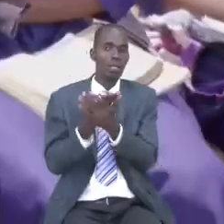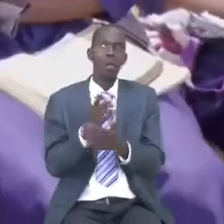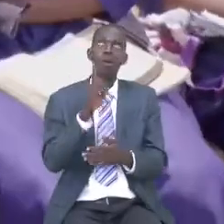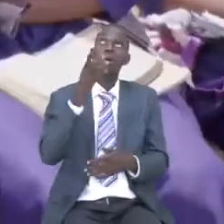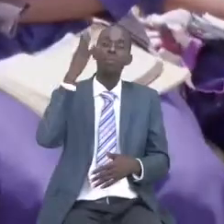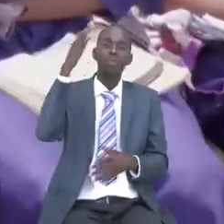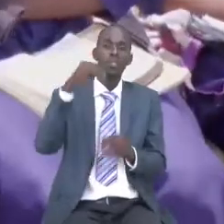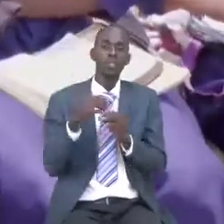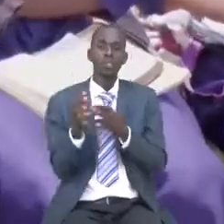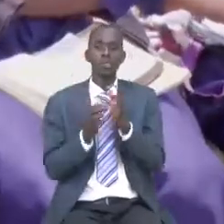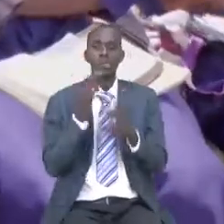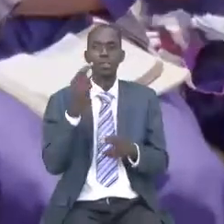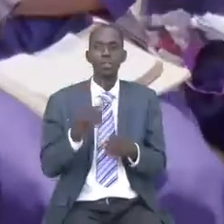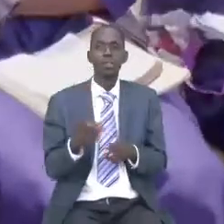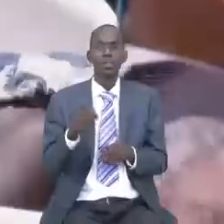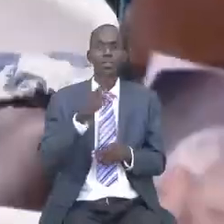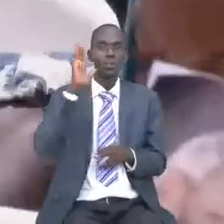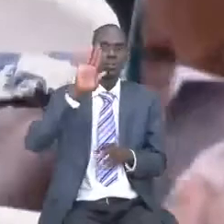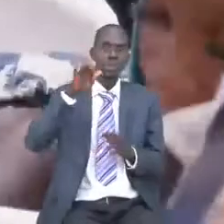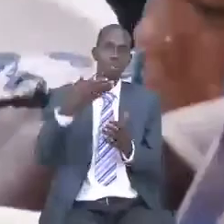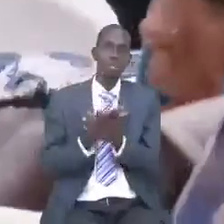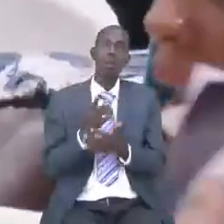there. I said you will get there.